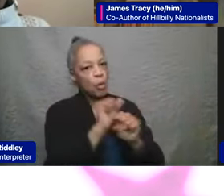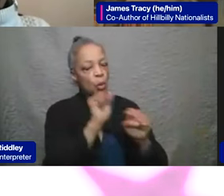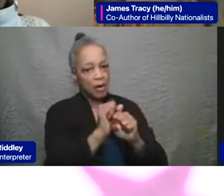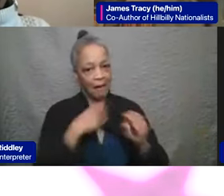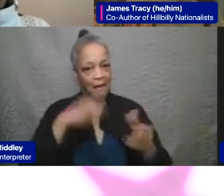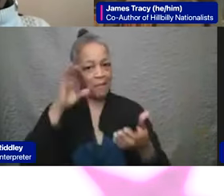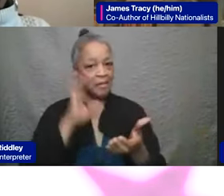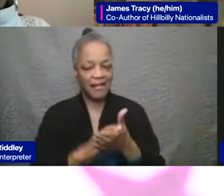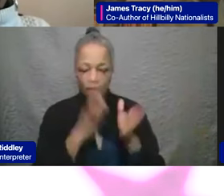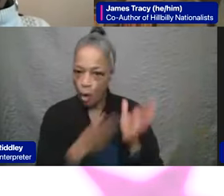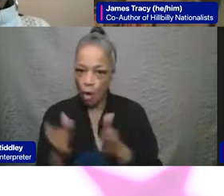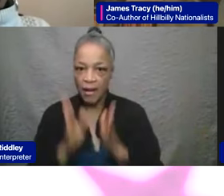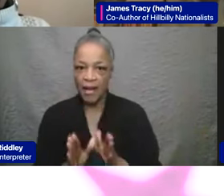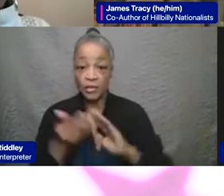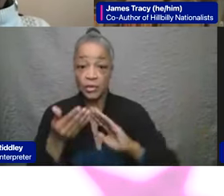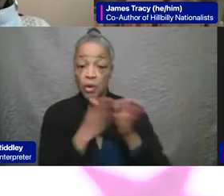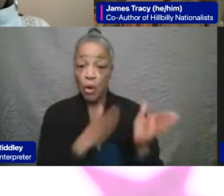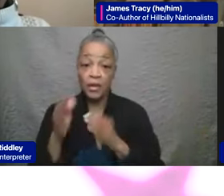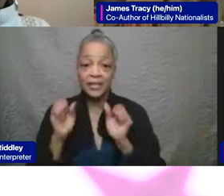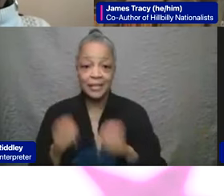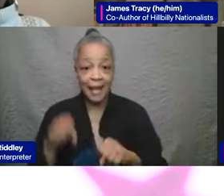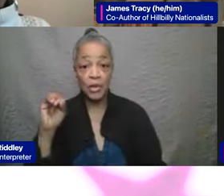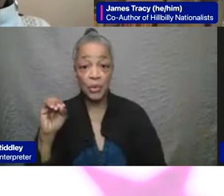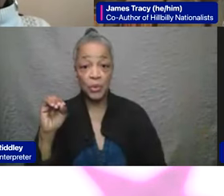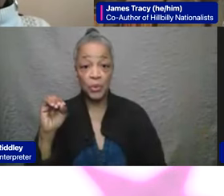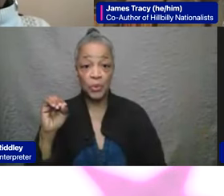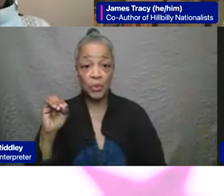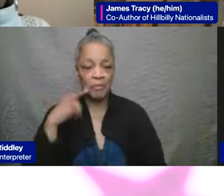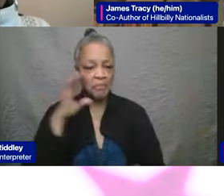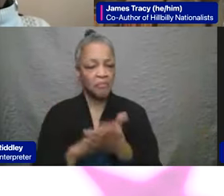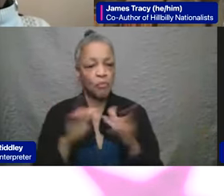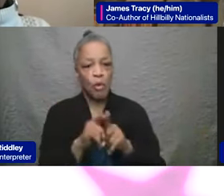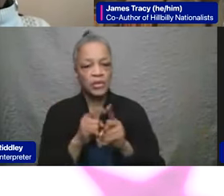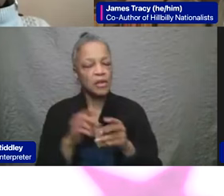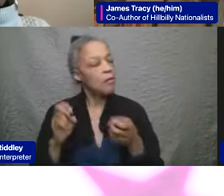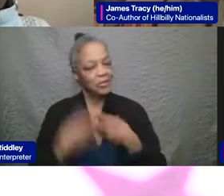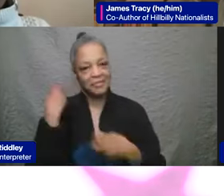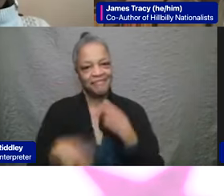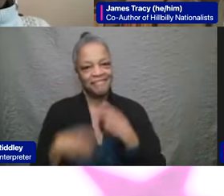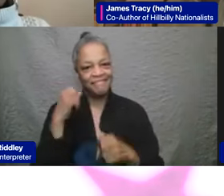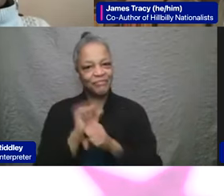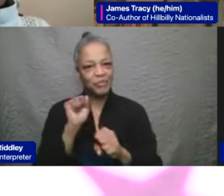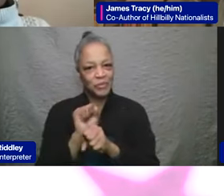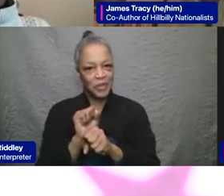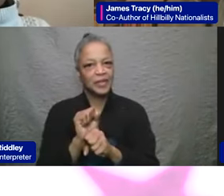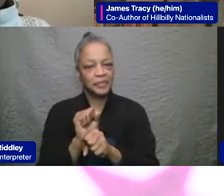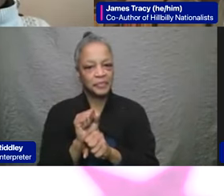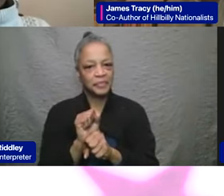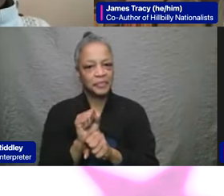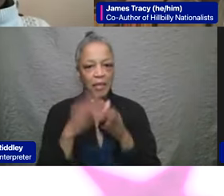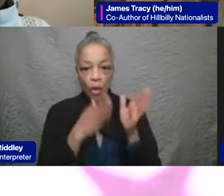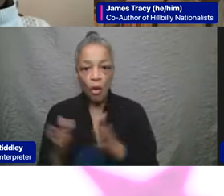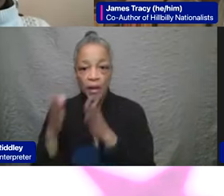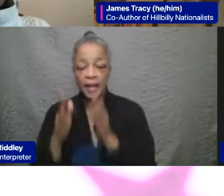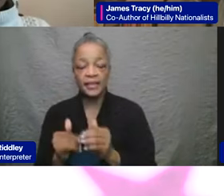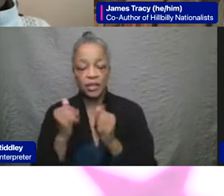that organizers or community organizers can do. I also believe it's probably one of the most difficult types of work that organizers can try to